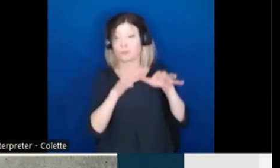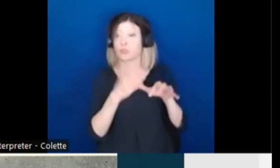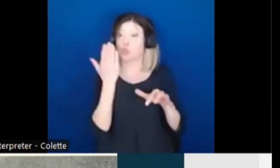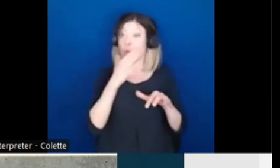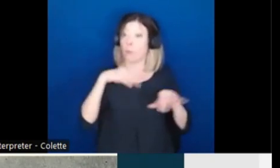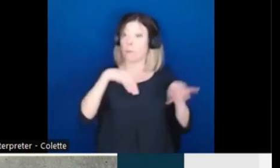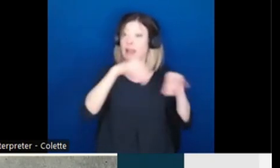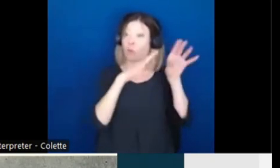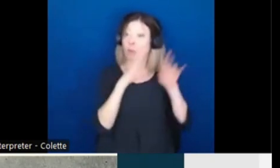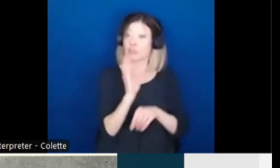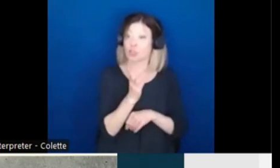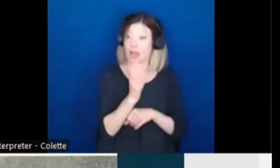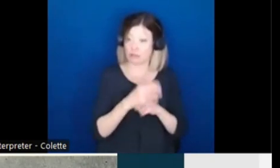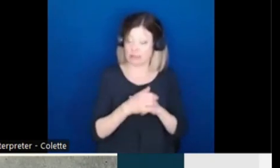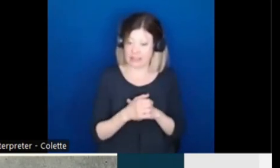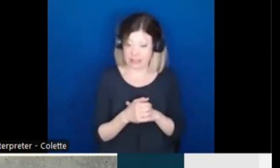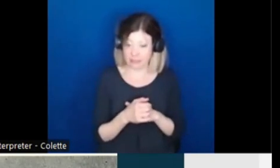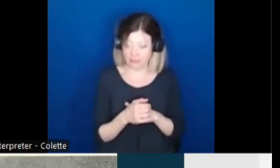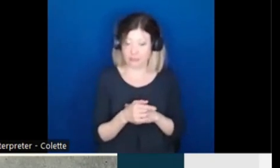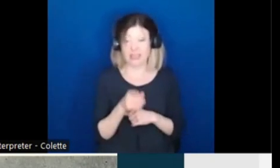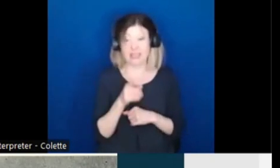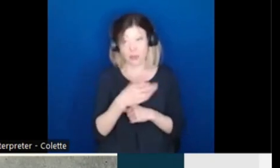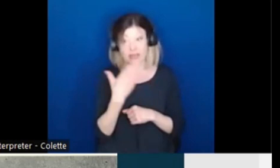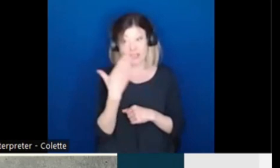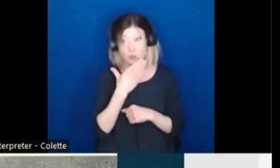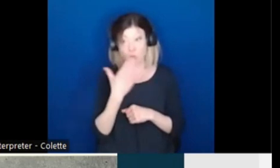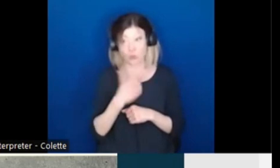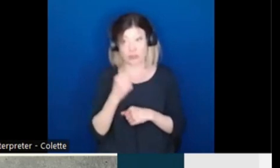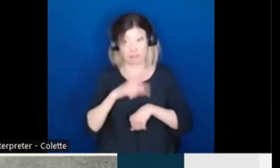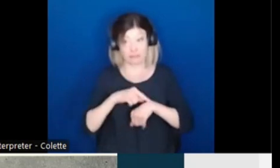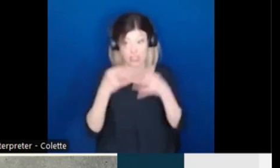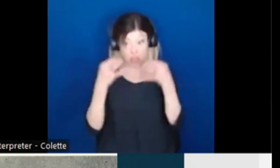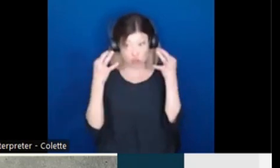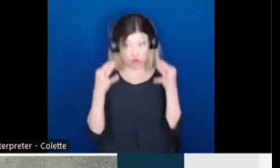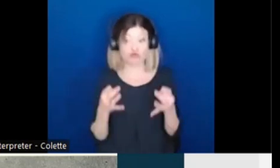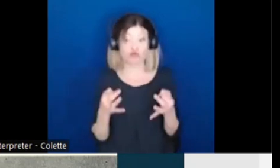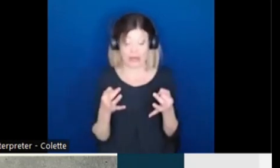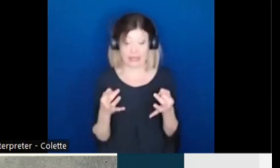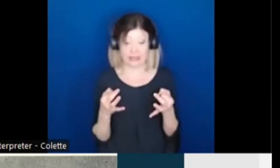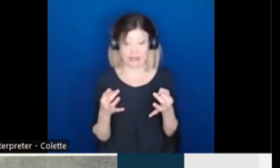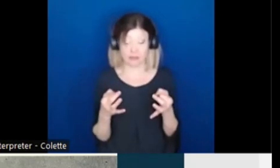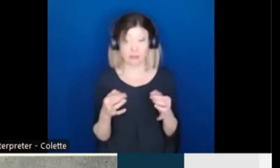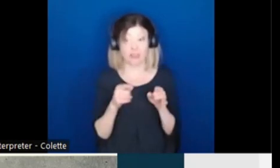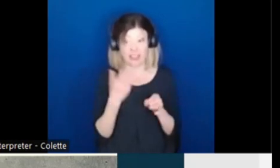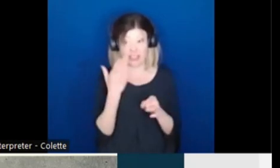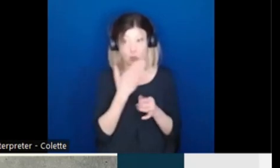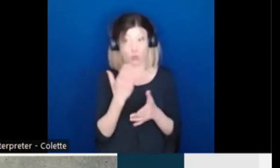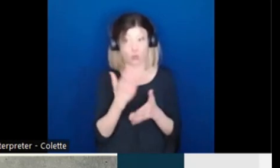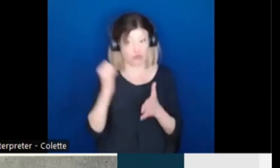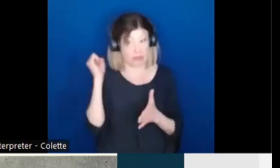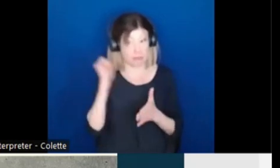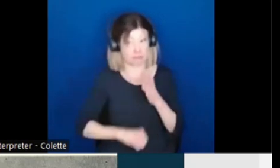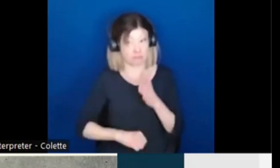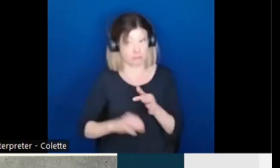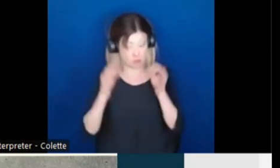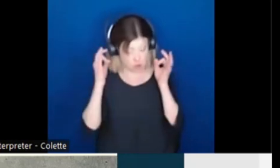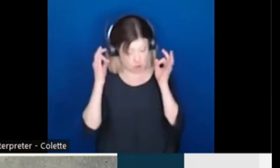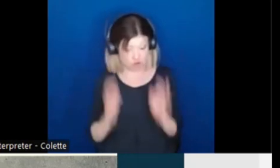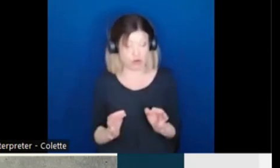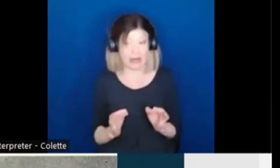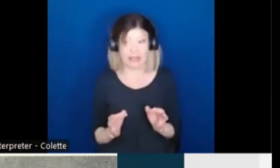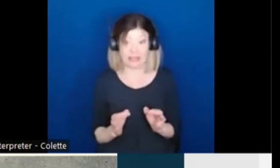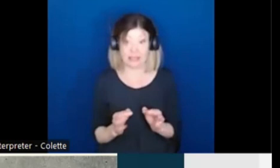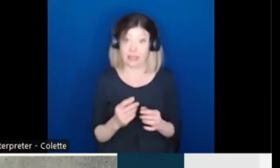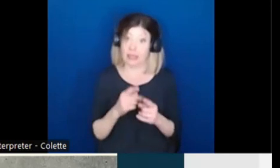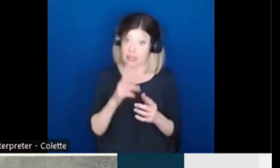all schools were strict at this time, but this school seemed particularly awful. If any of you have read Jane